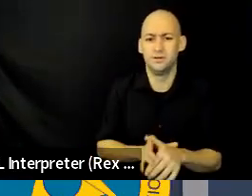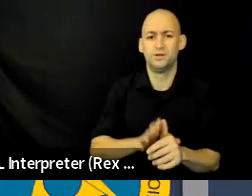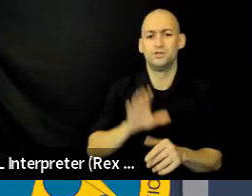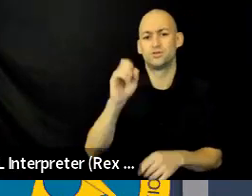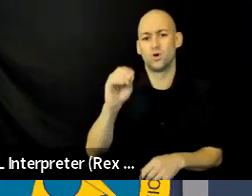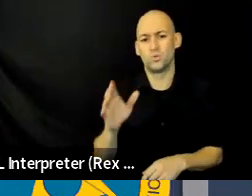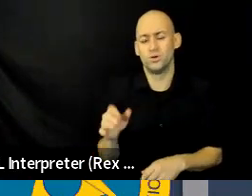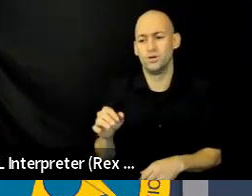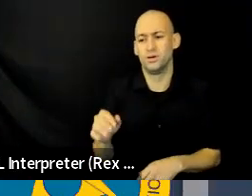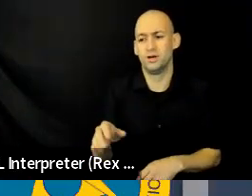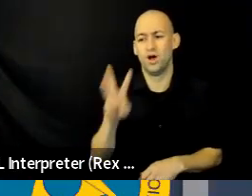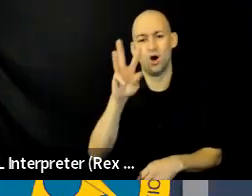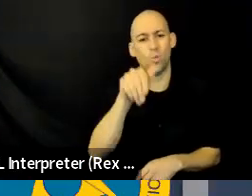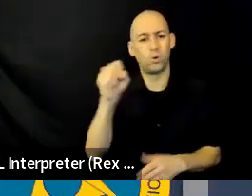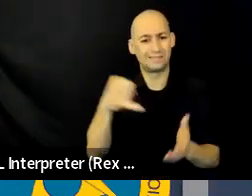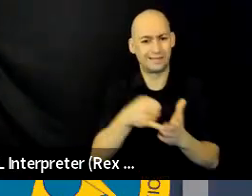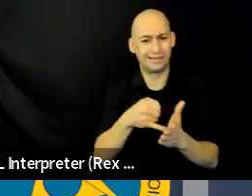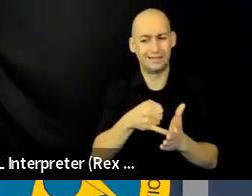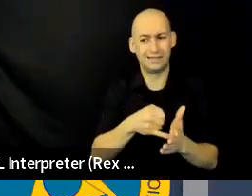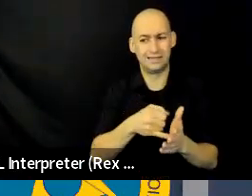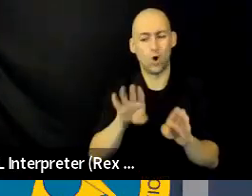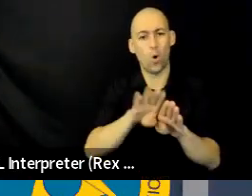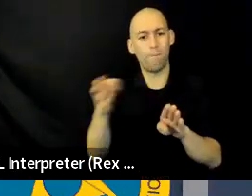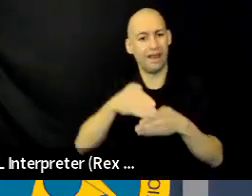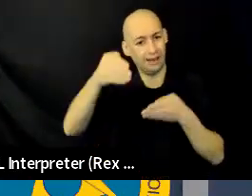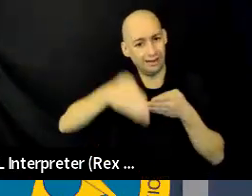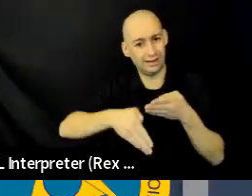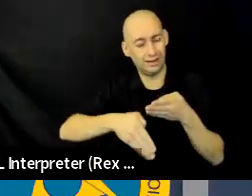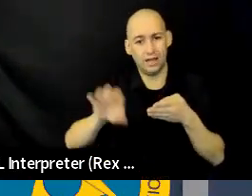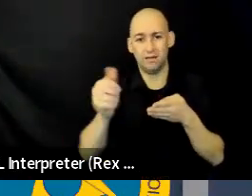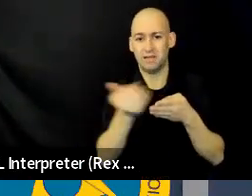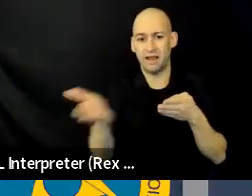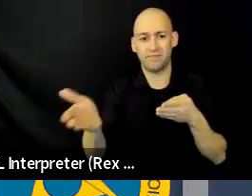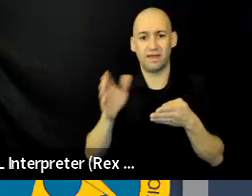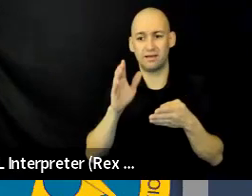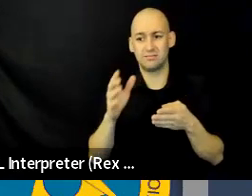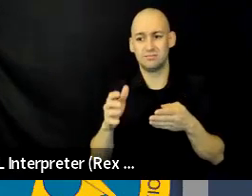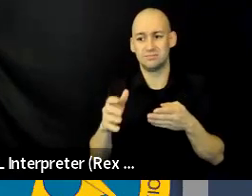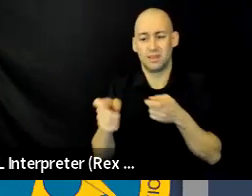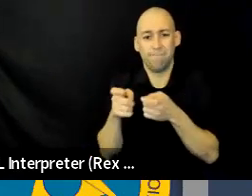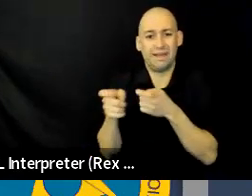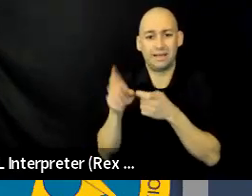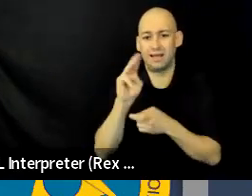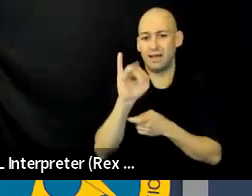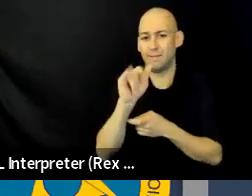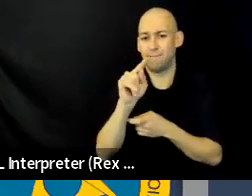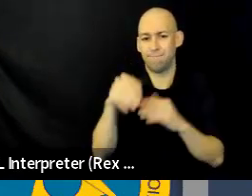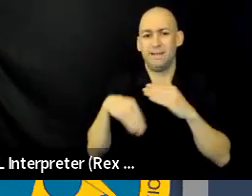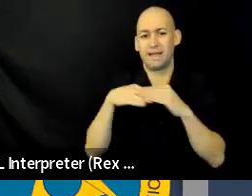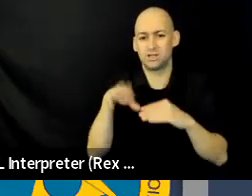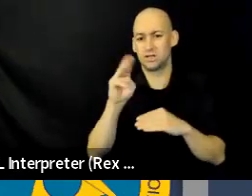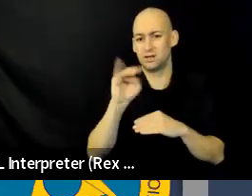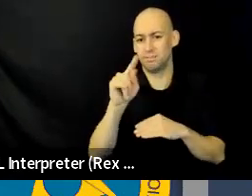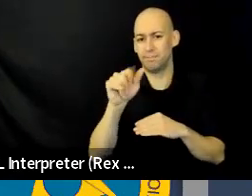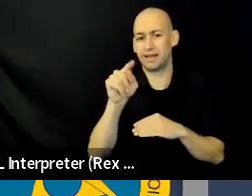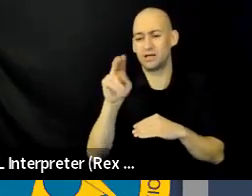So is it open-ended? Like whatever the mitigation, was there a cap requested on, it's